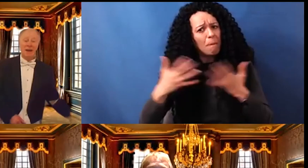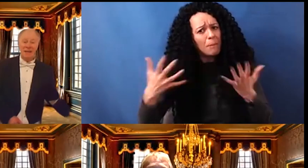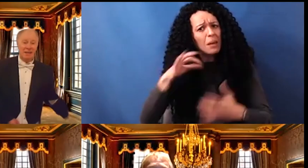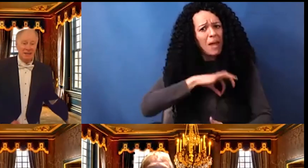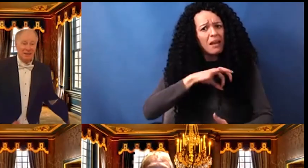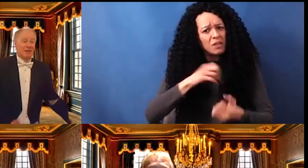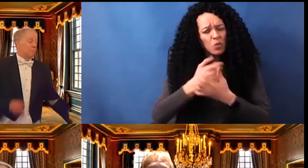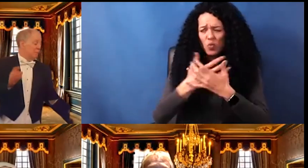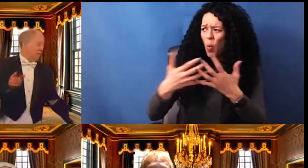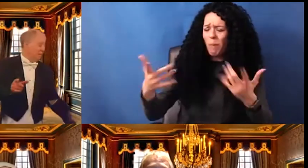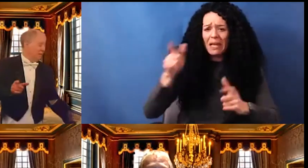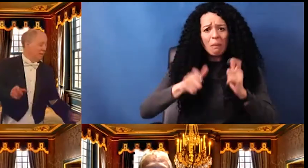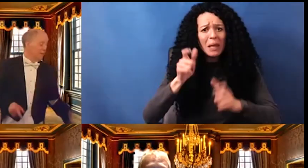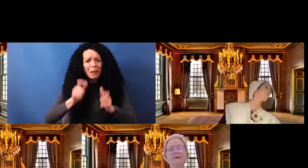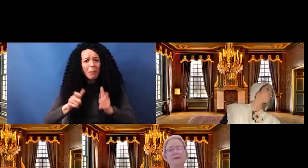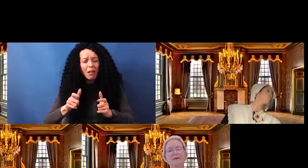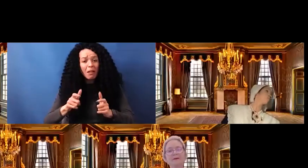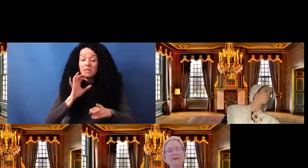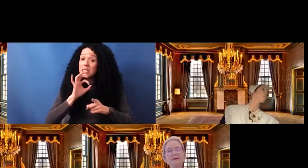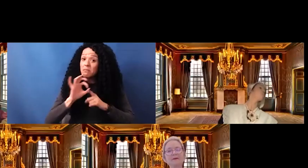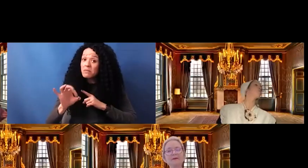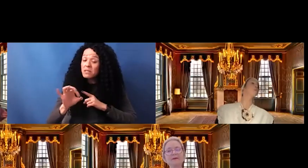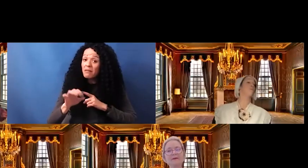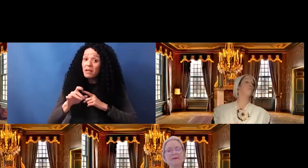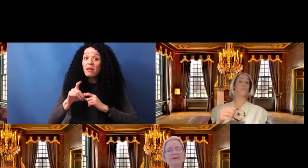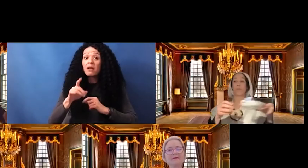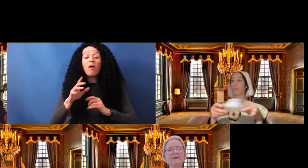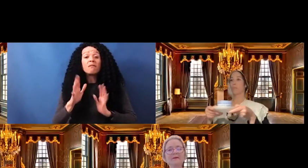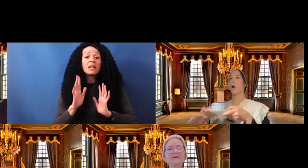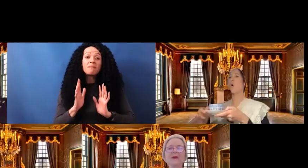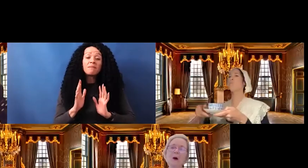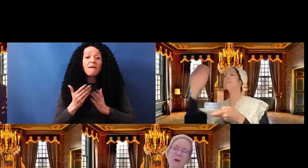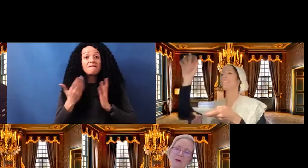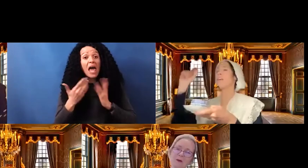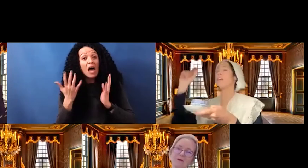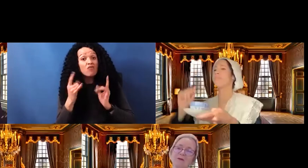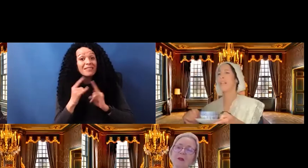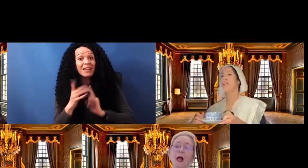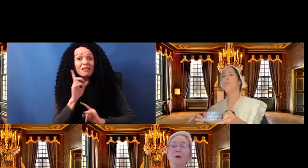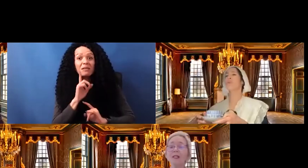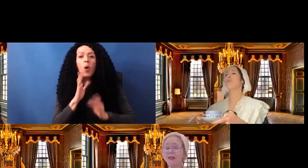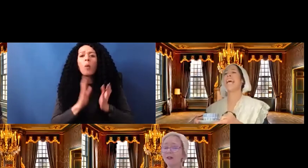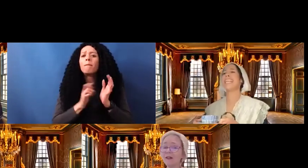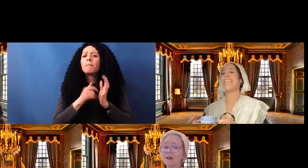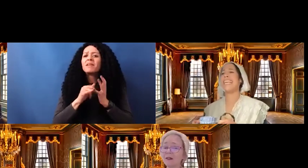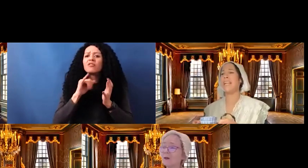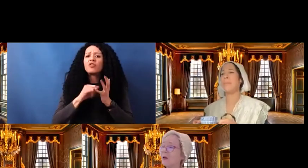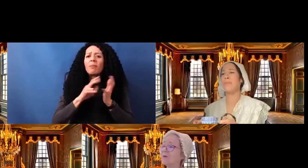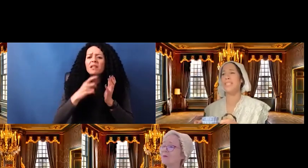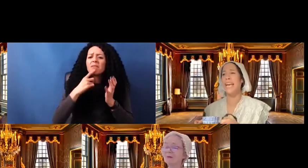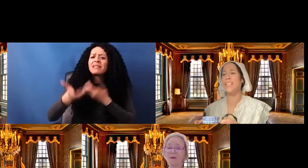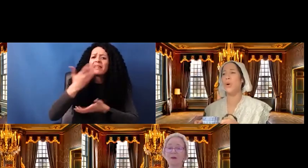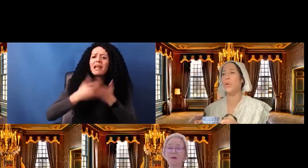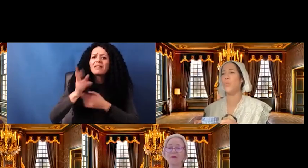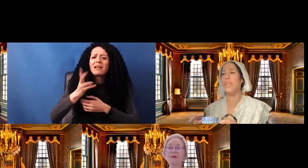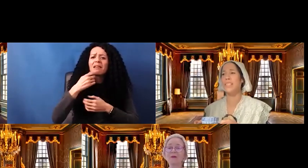so many, particularly those of the fairer sex. Oh, Mrs. Somerville, do tell us again about